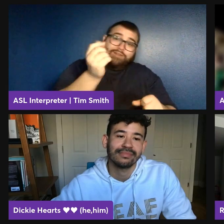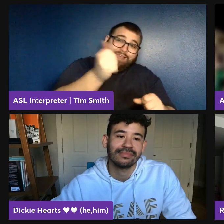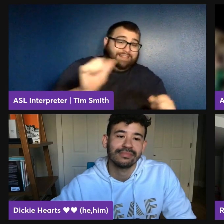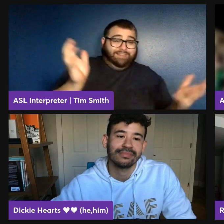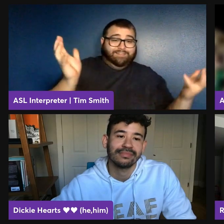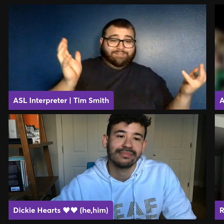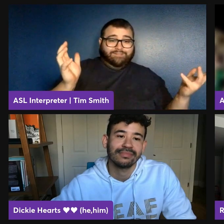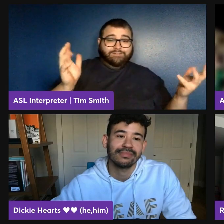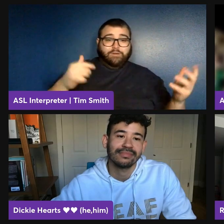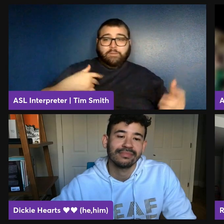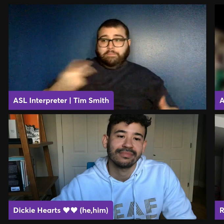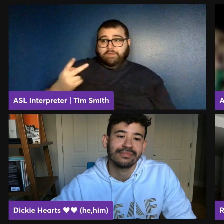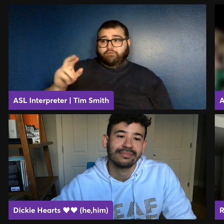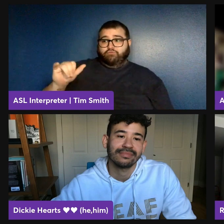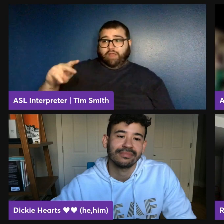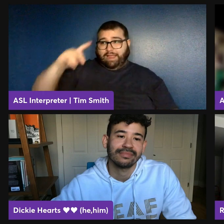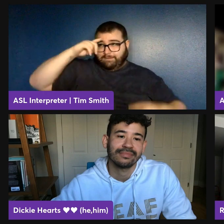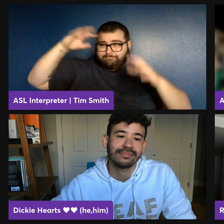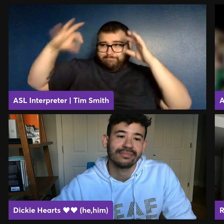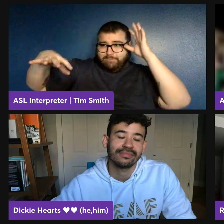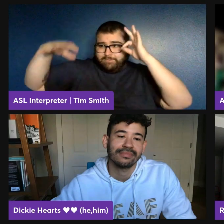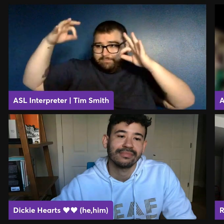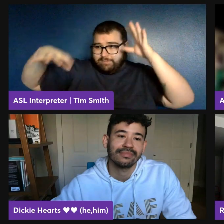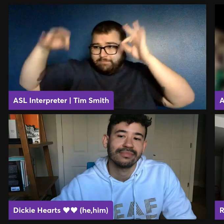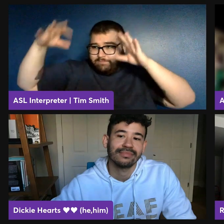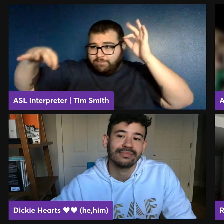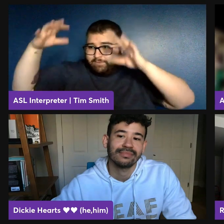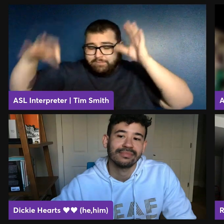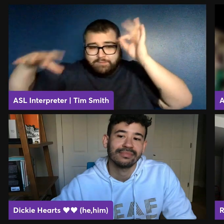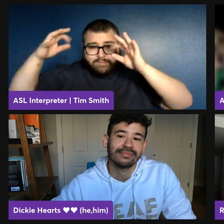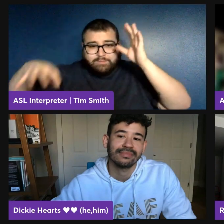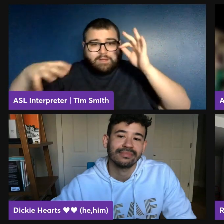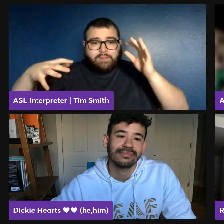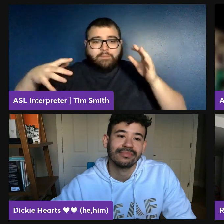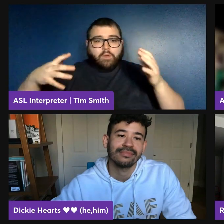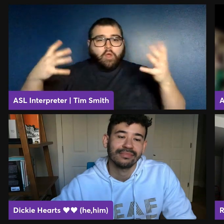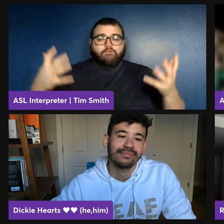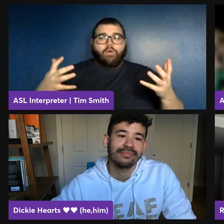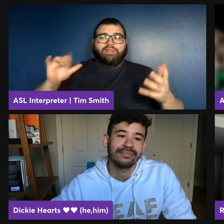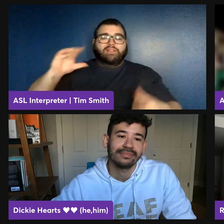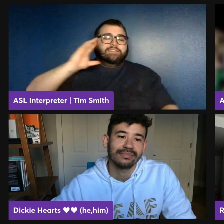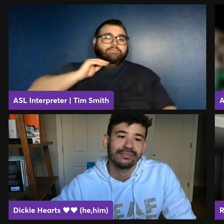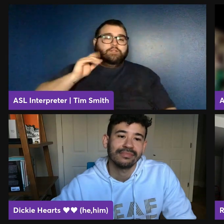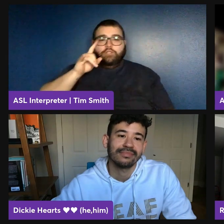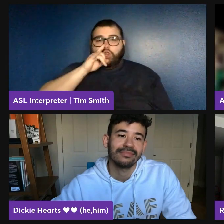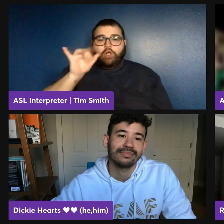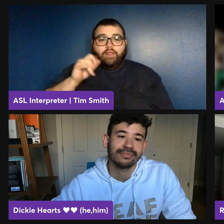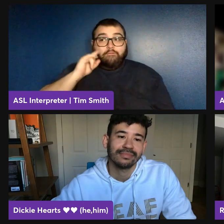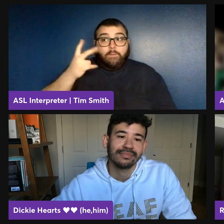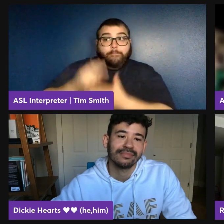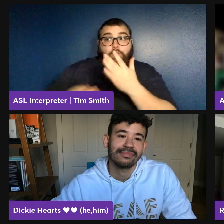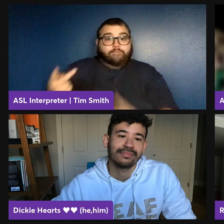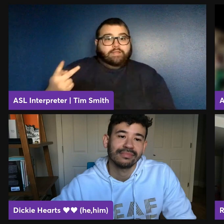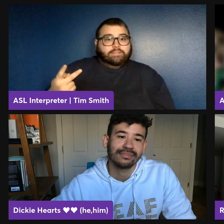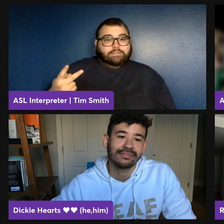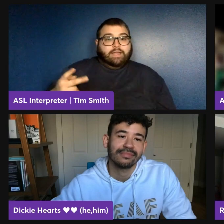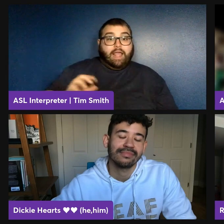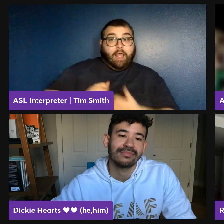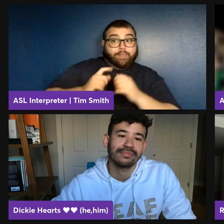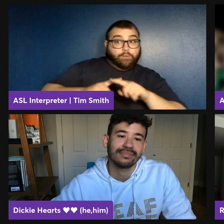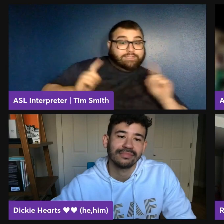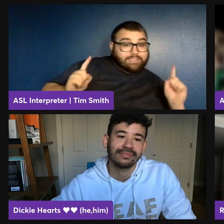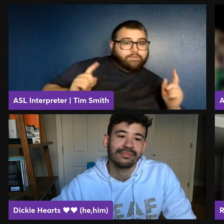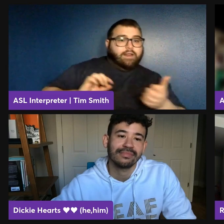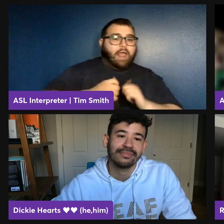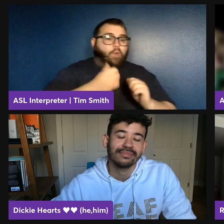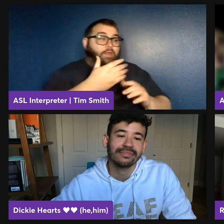of brainstorming around what those things were like for both of us, how they were different, how they were similar. And so we